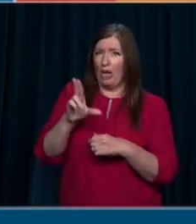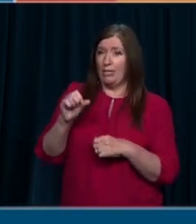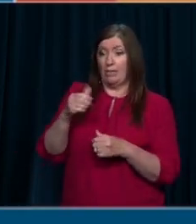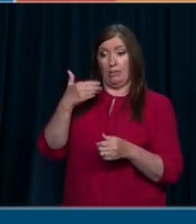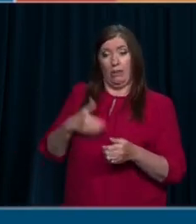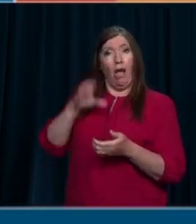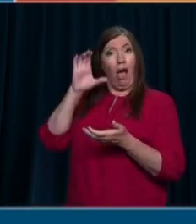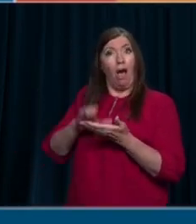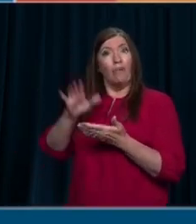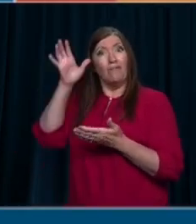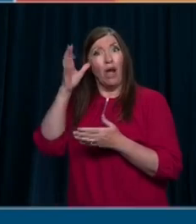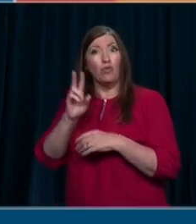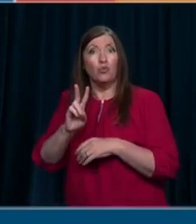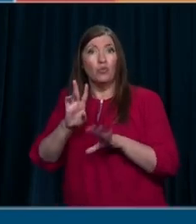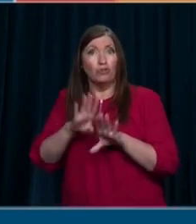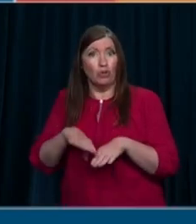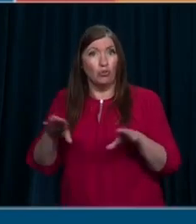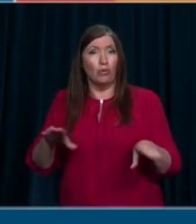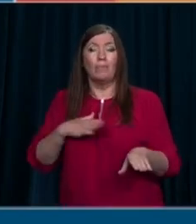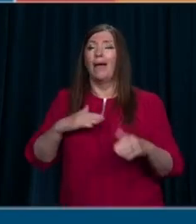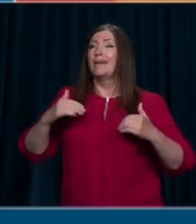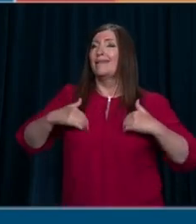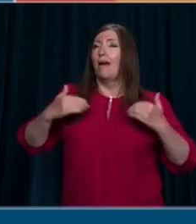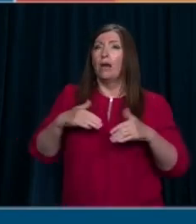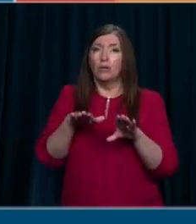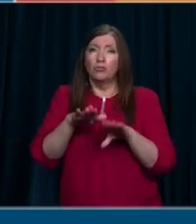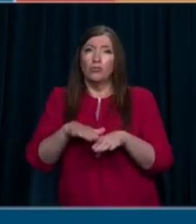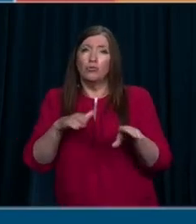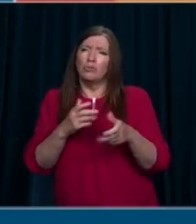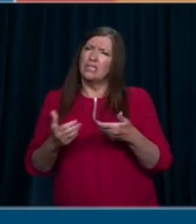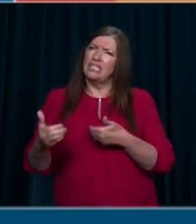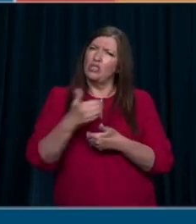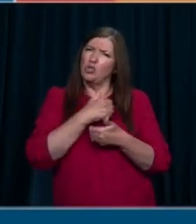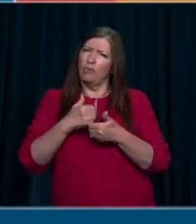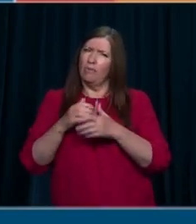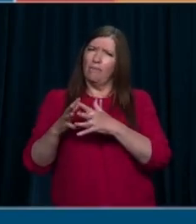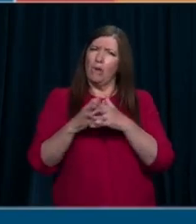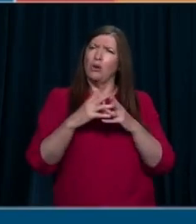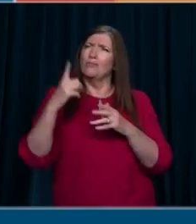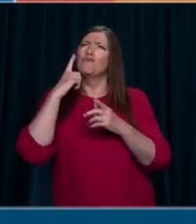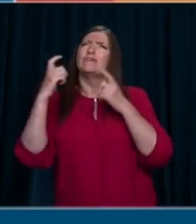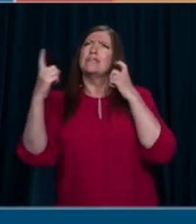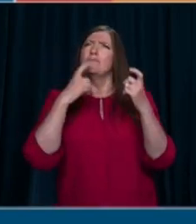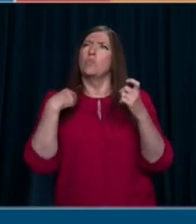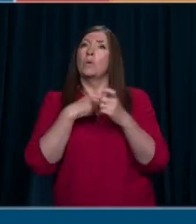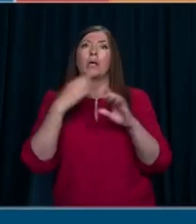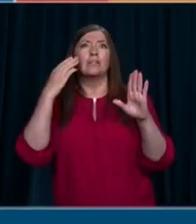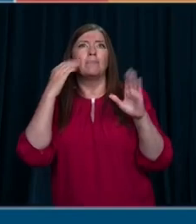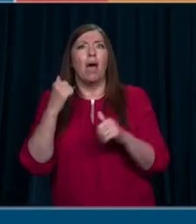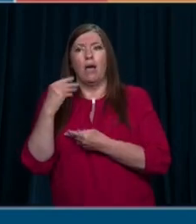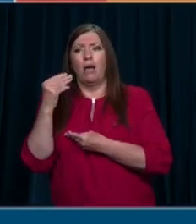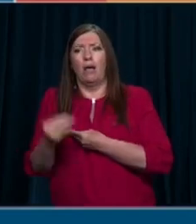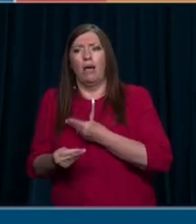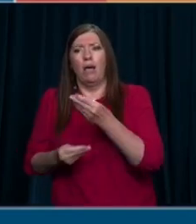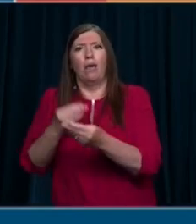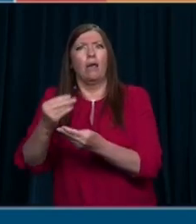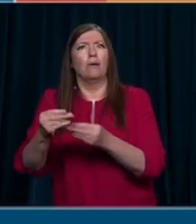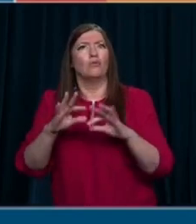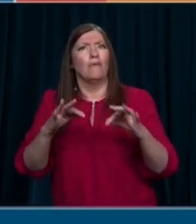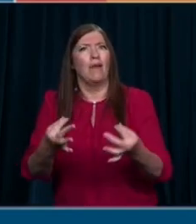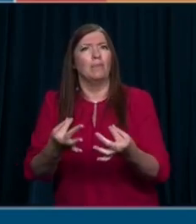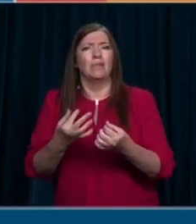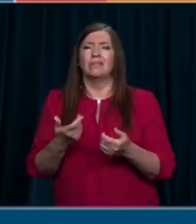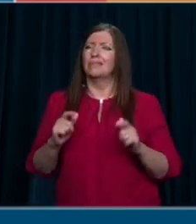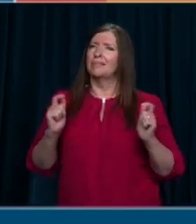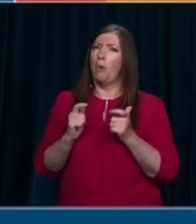and father of two. My young children deserve the American dream that we all expect to be able to pass on to our families. I'm a